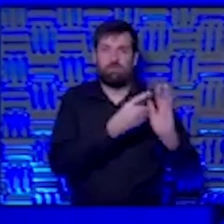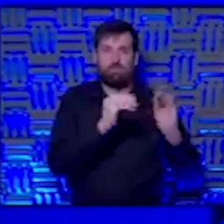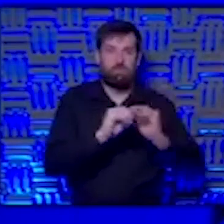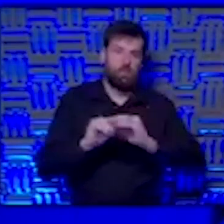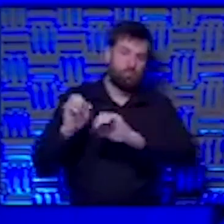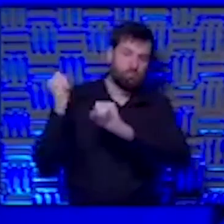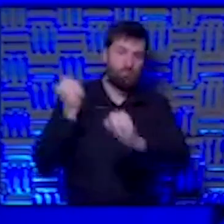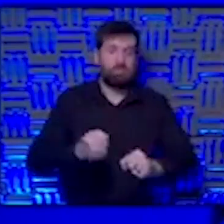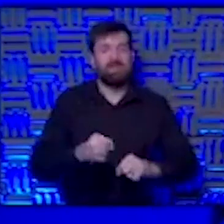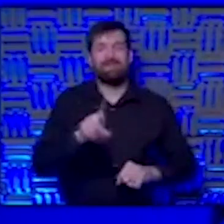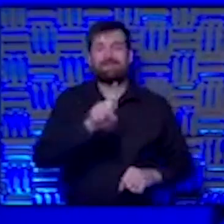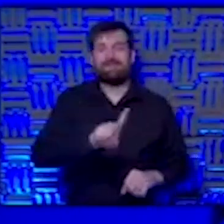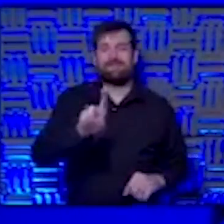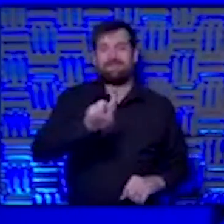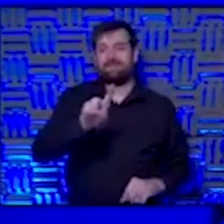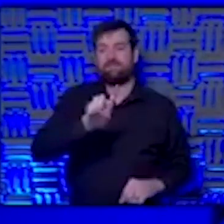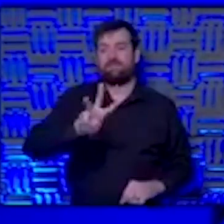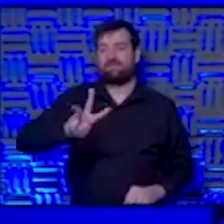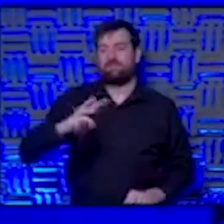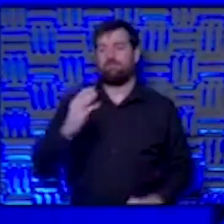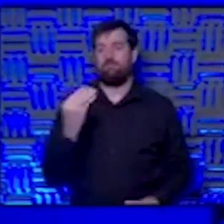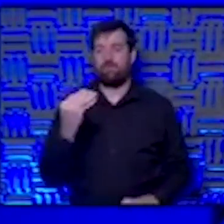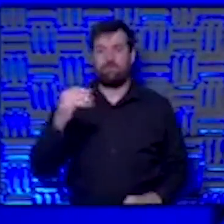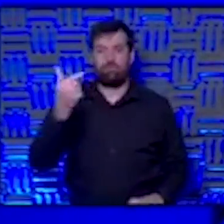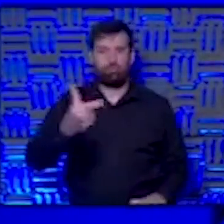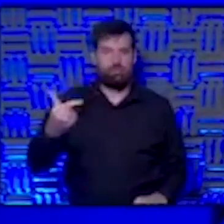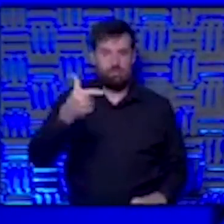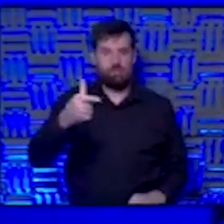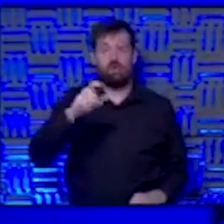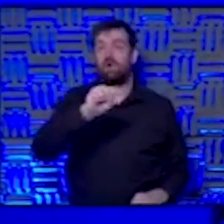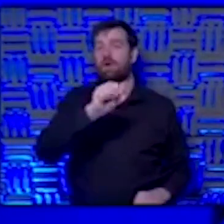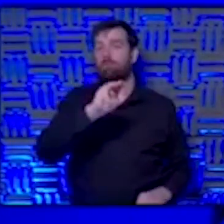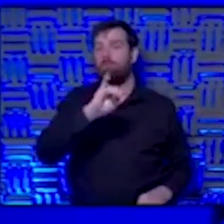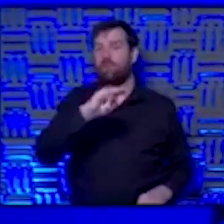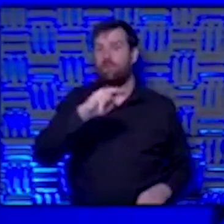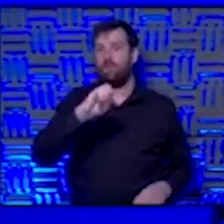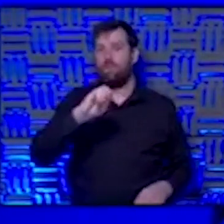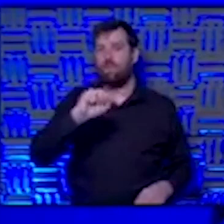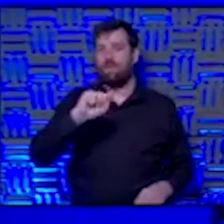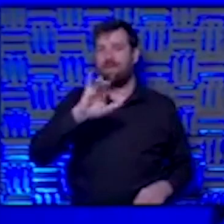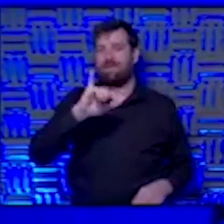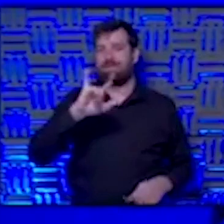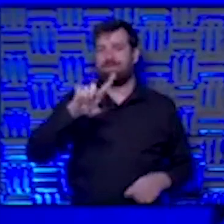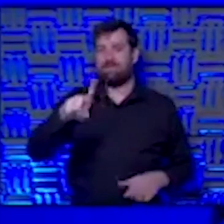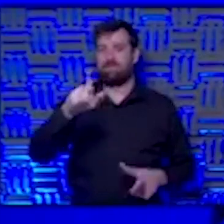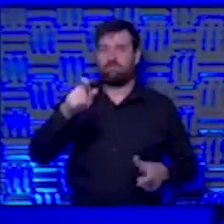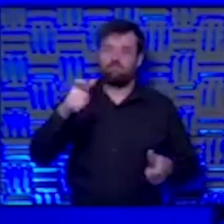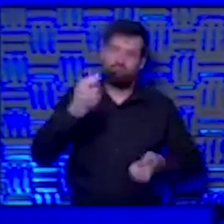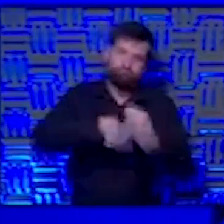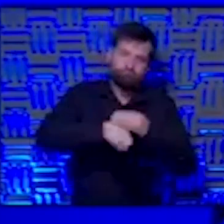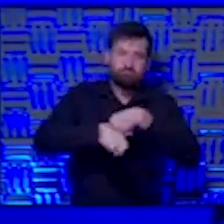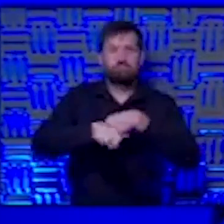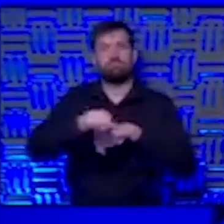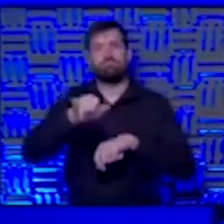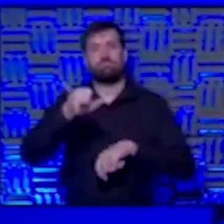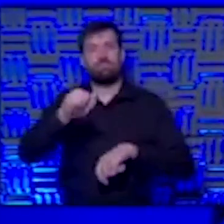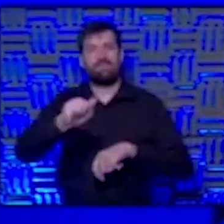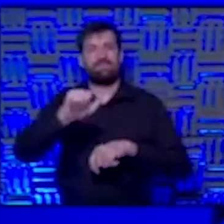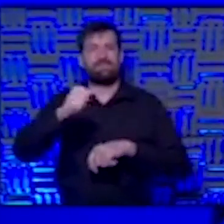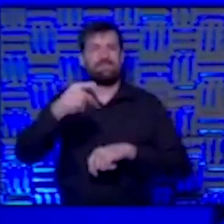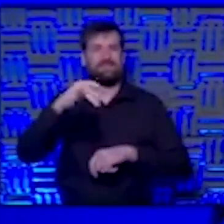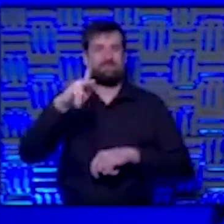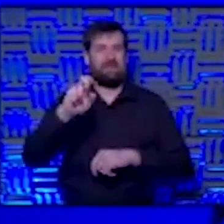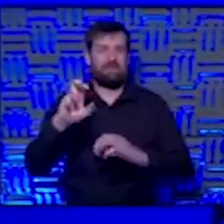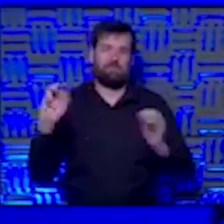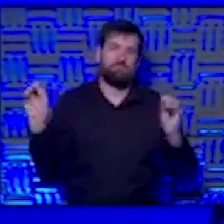the D614G, that amino acid substitution that just kind of makes the spike more in that open conformation, maybe